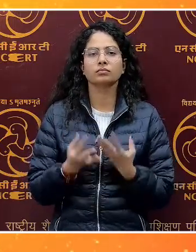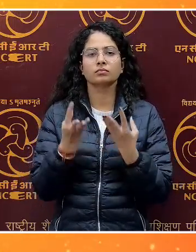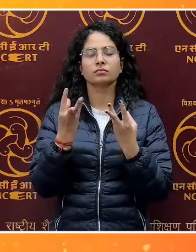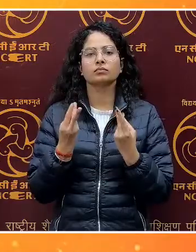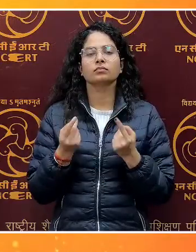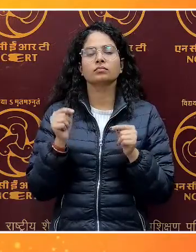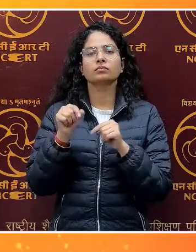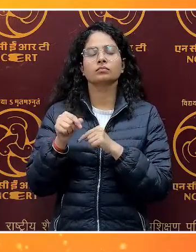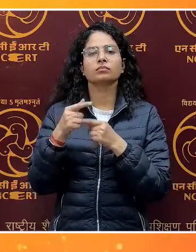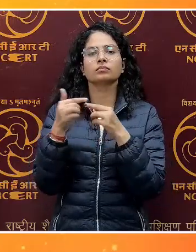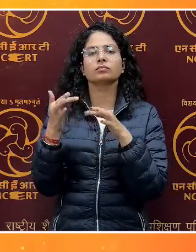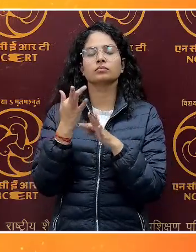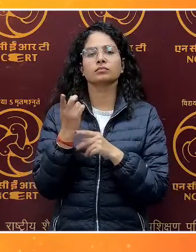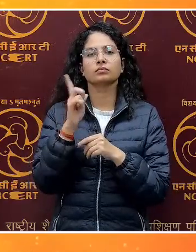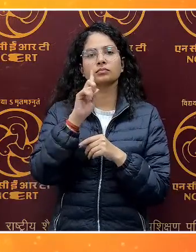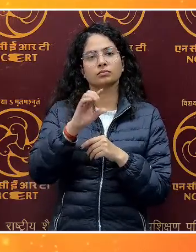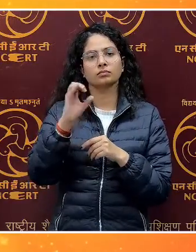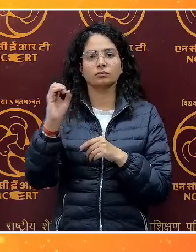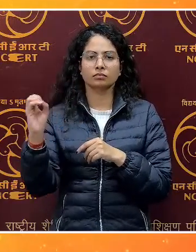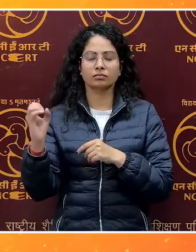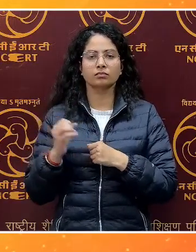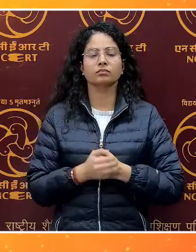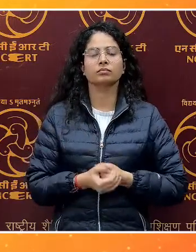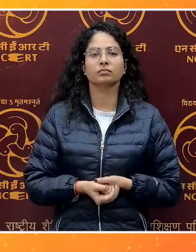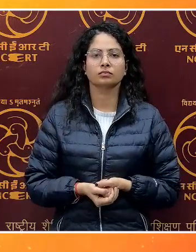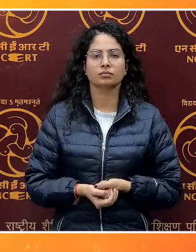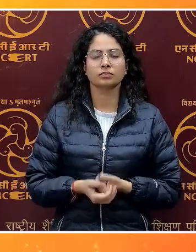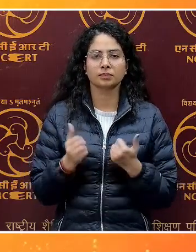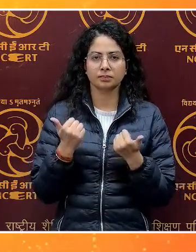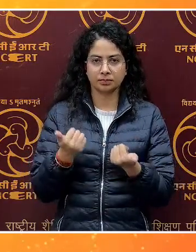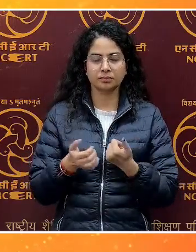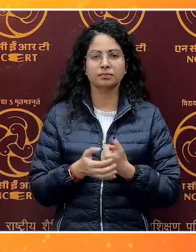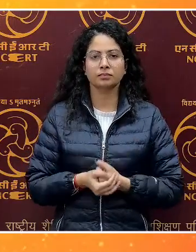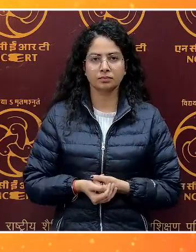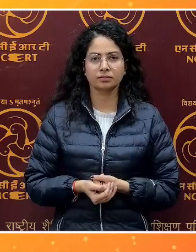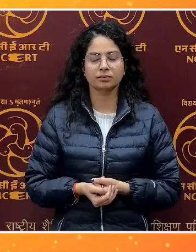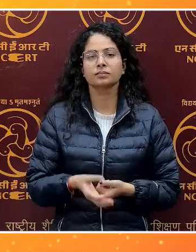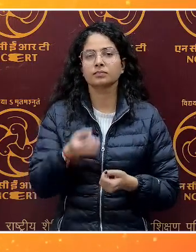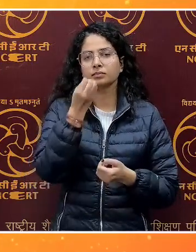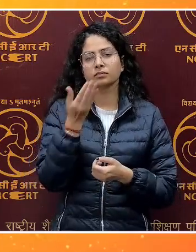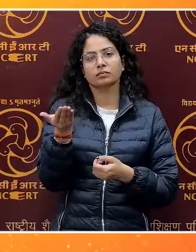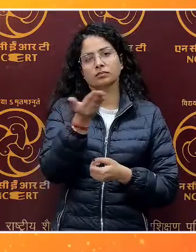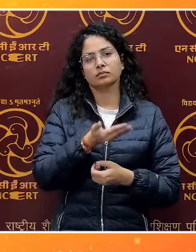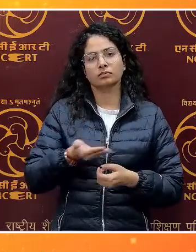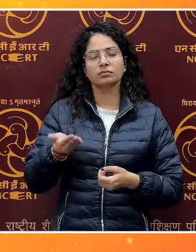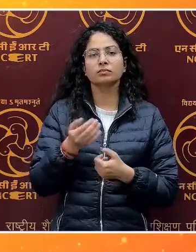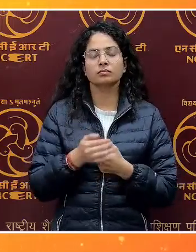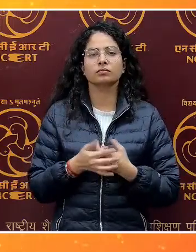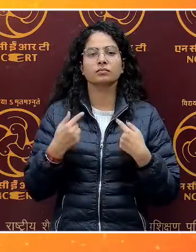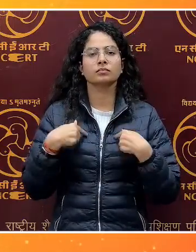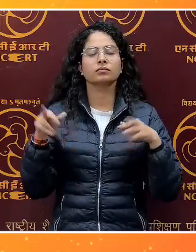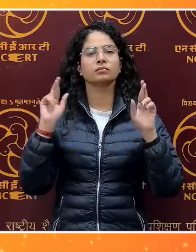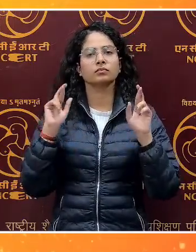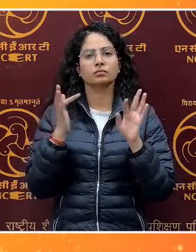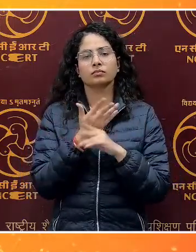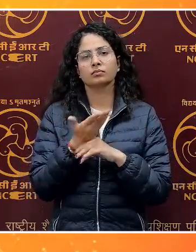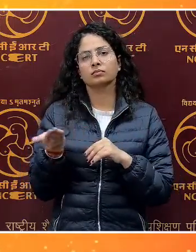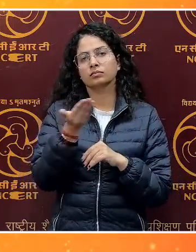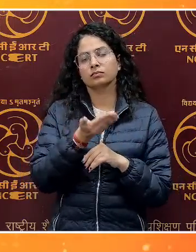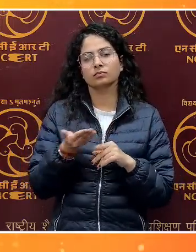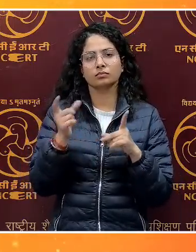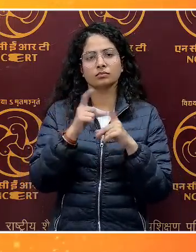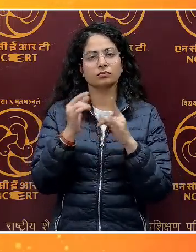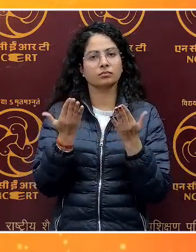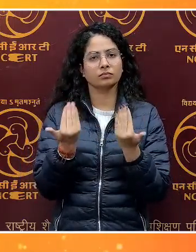lead shots will be 100. Alright. All right, so, it is easy for you to calculate. I hope you will be able